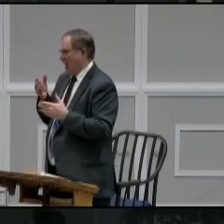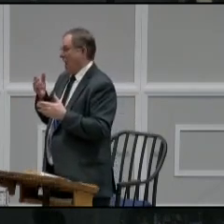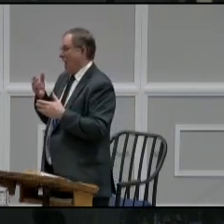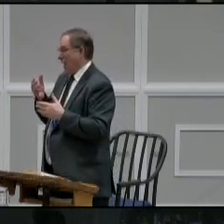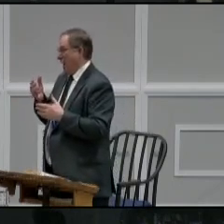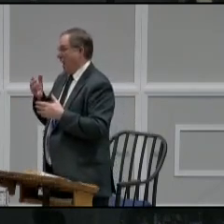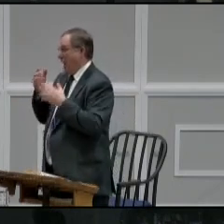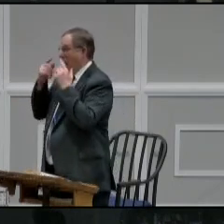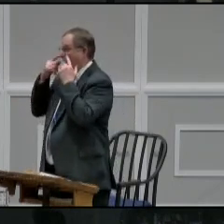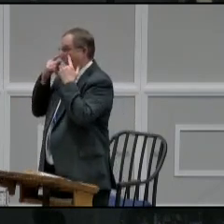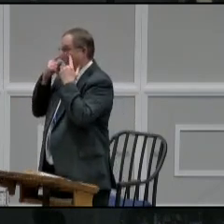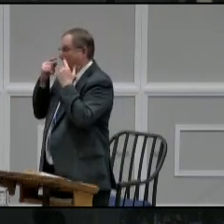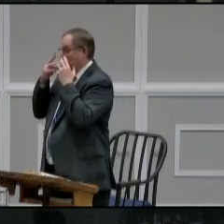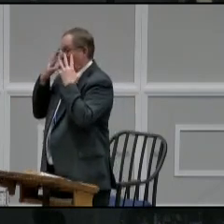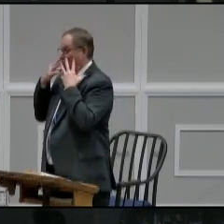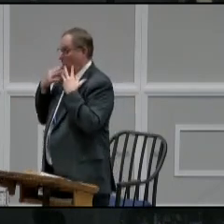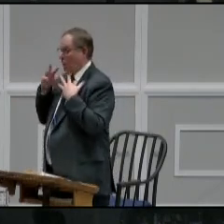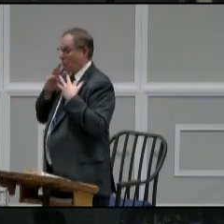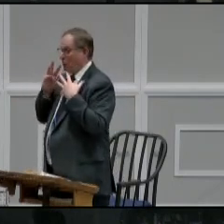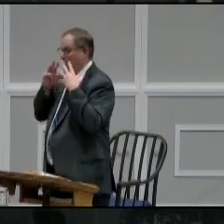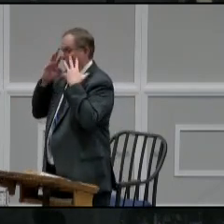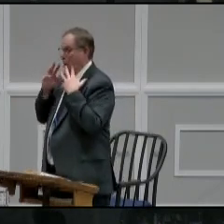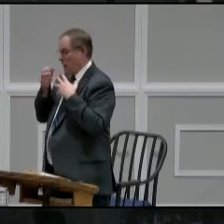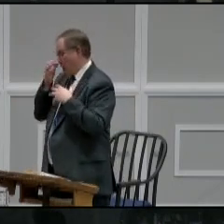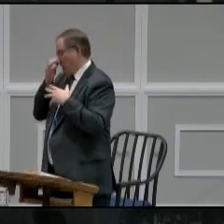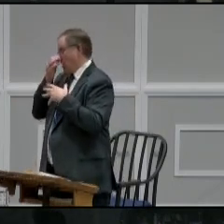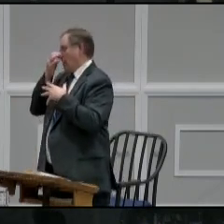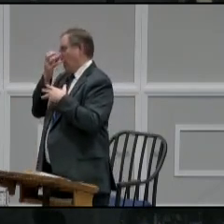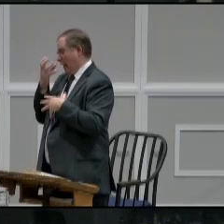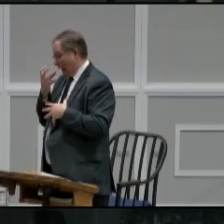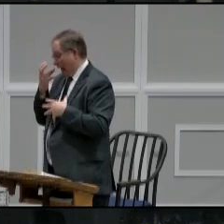eyes are watering, nose, oh, it's just terrible.